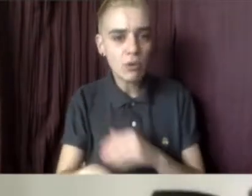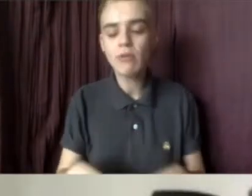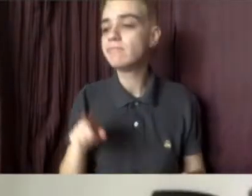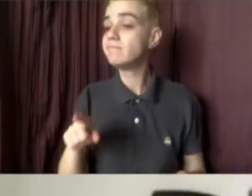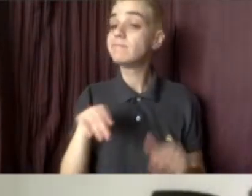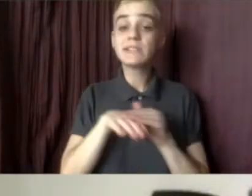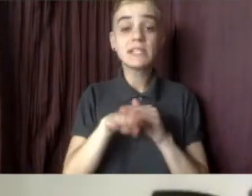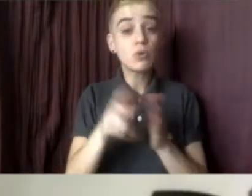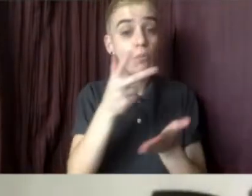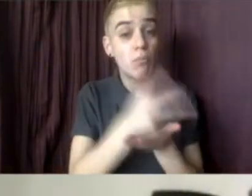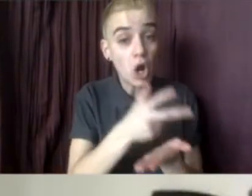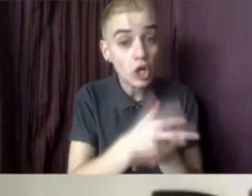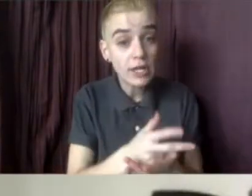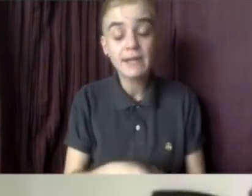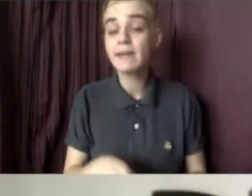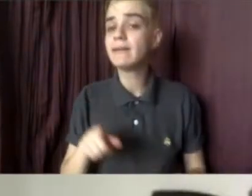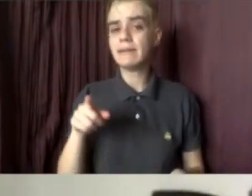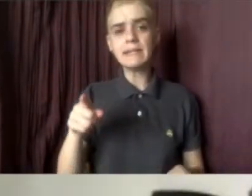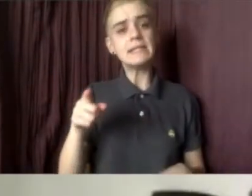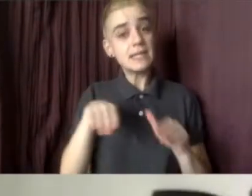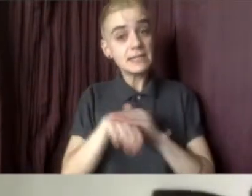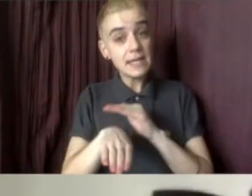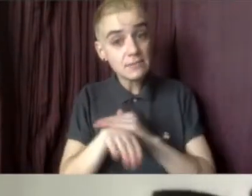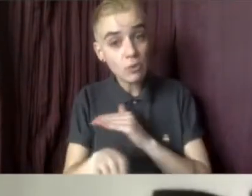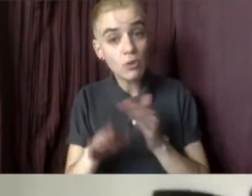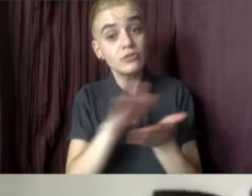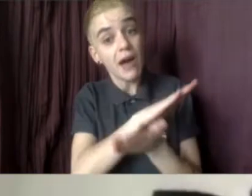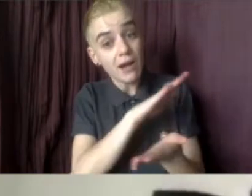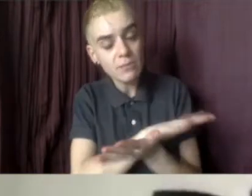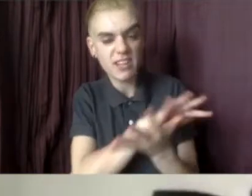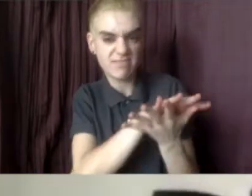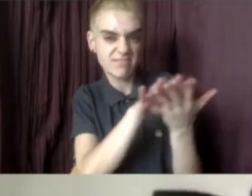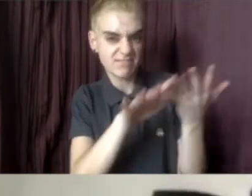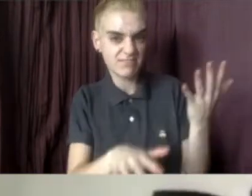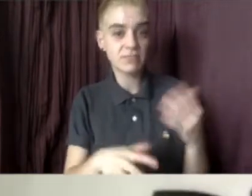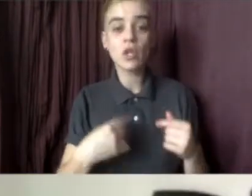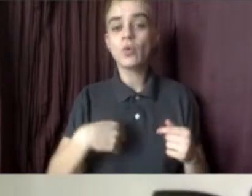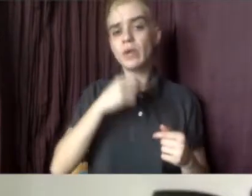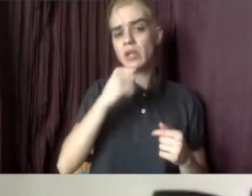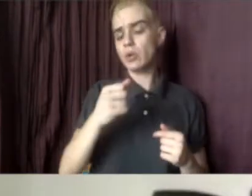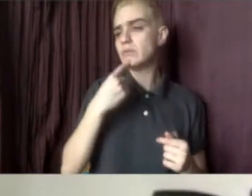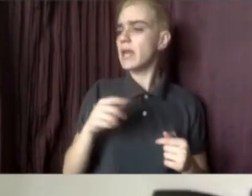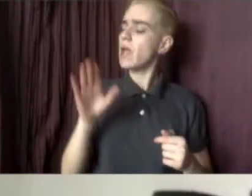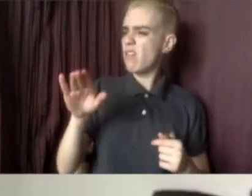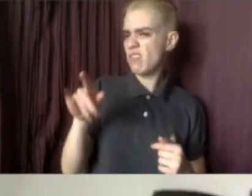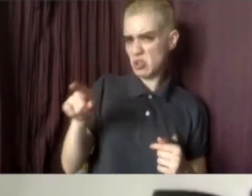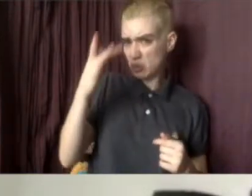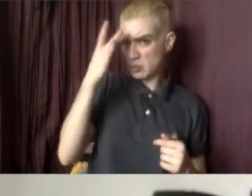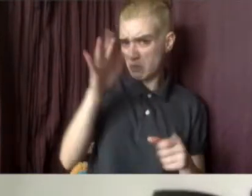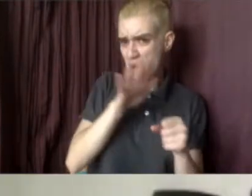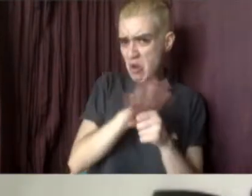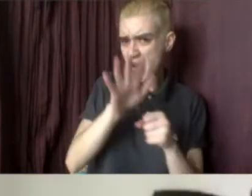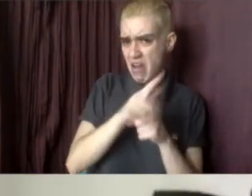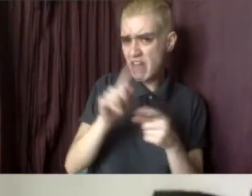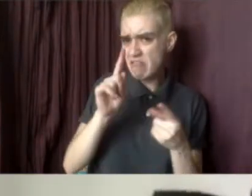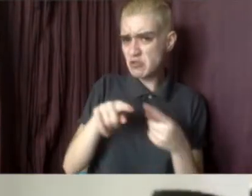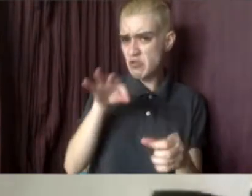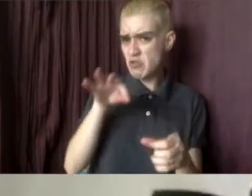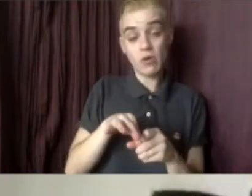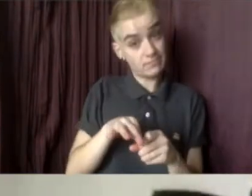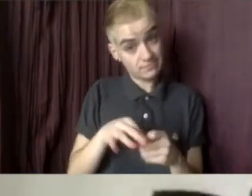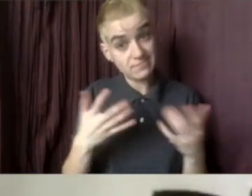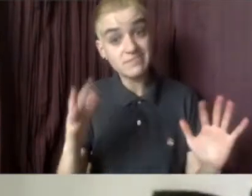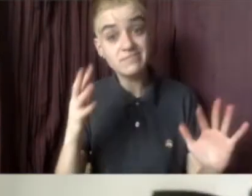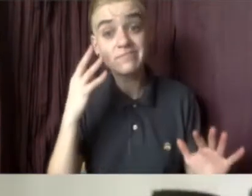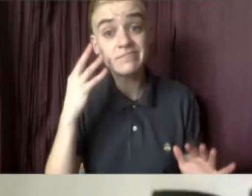a stutter or things like that. We have no ASL interpreters at any sites in the country for